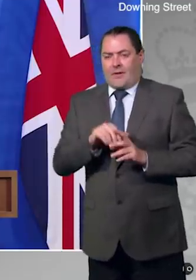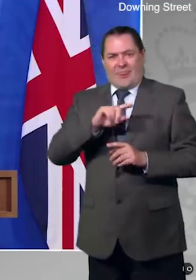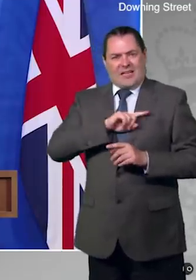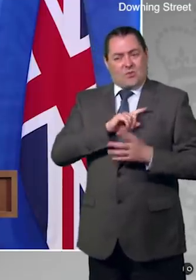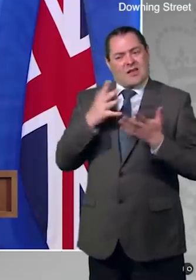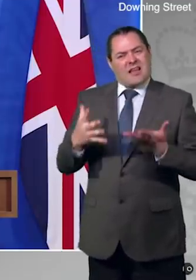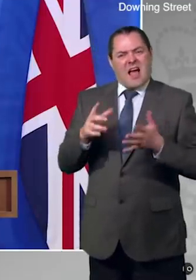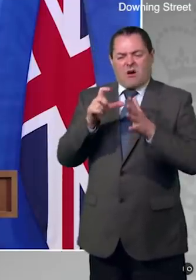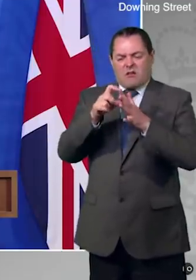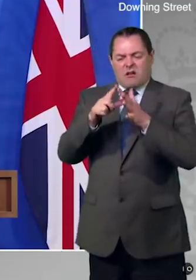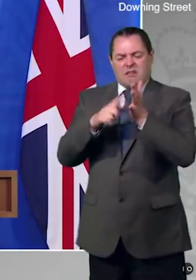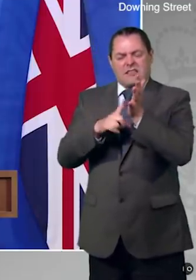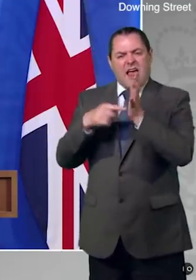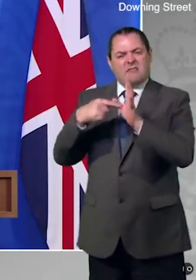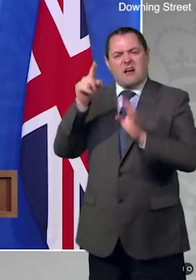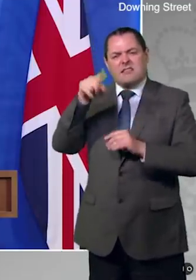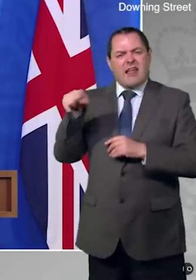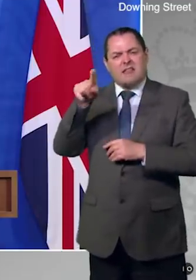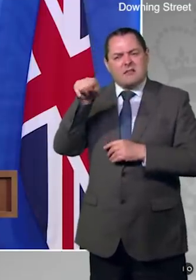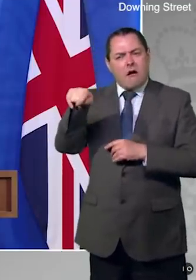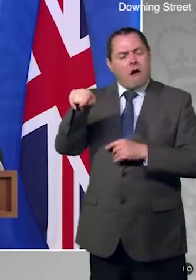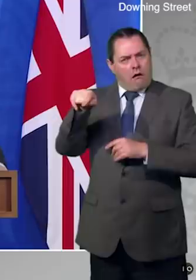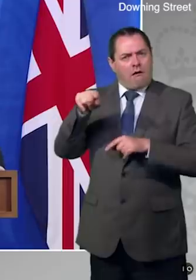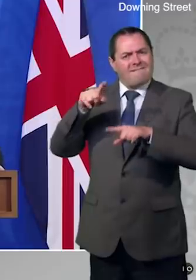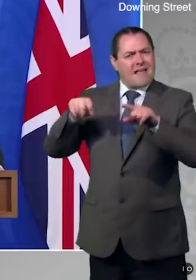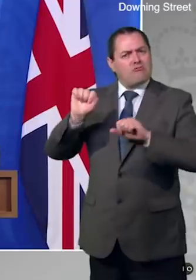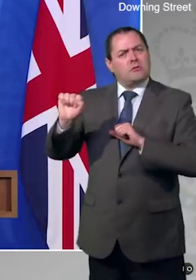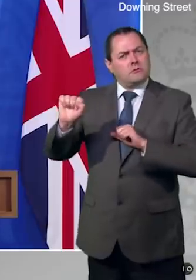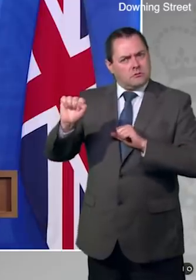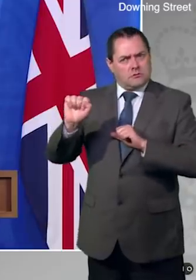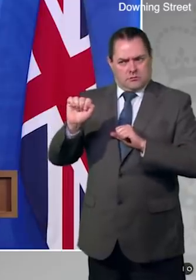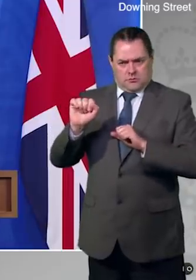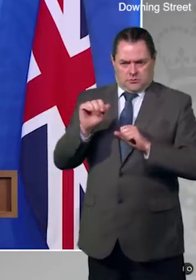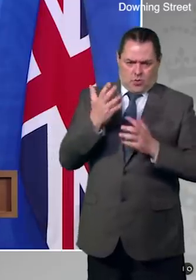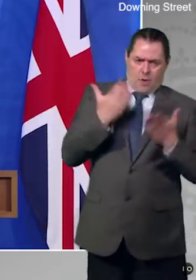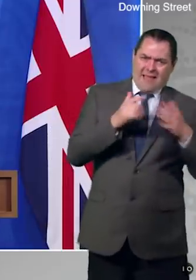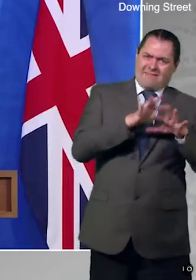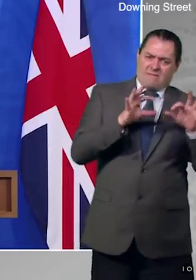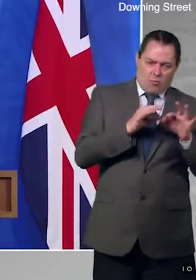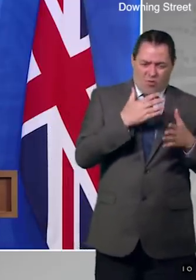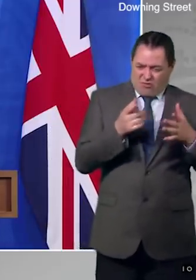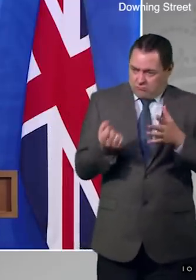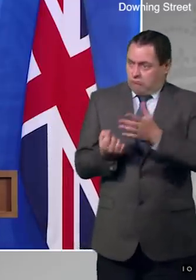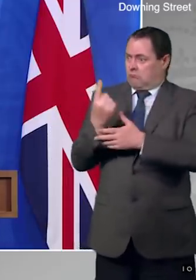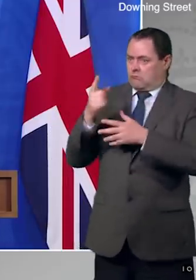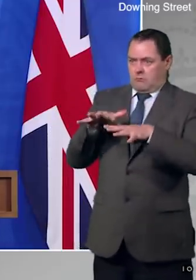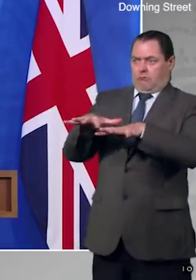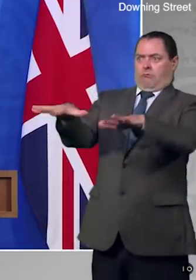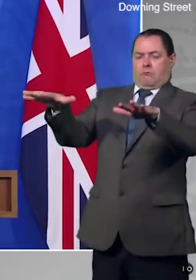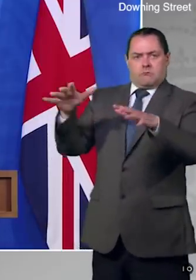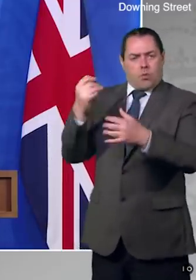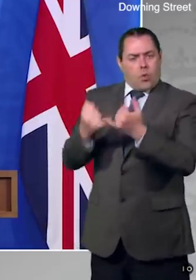faster than the 3rd wave that was predicted in the February roadmap. We're seeing cases growing by